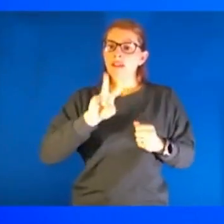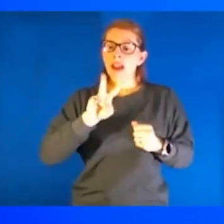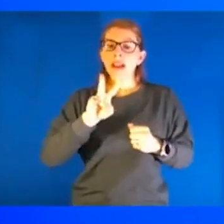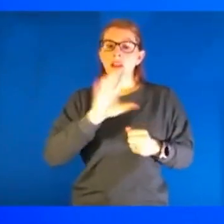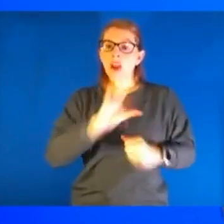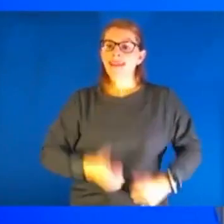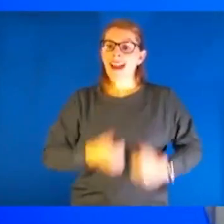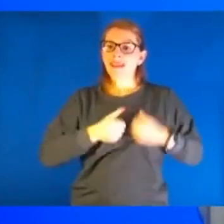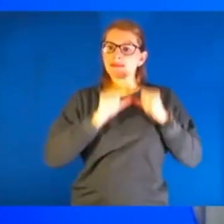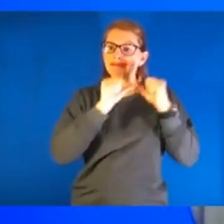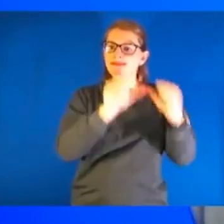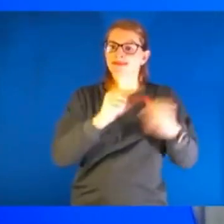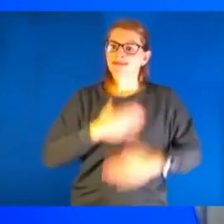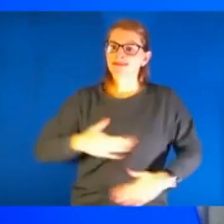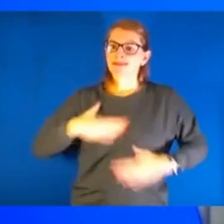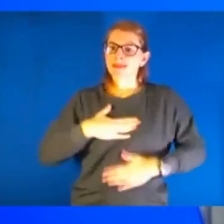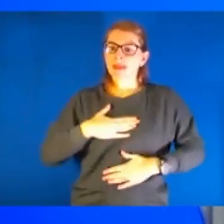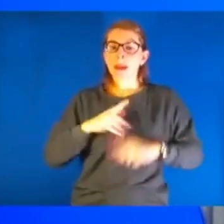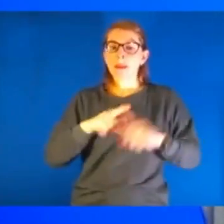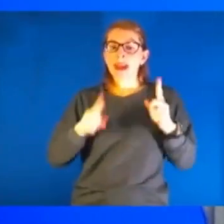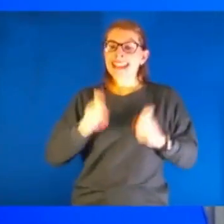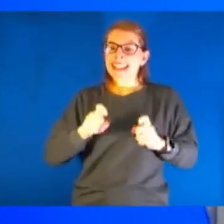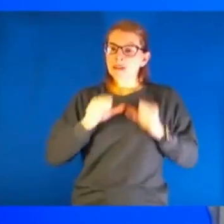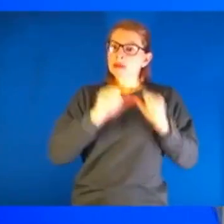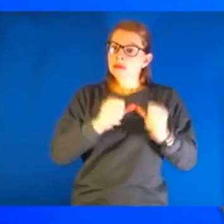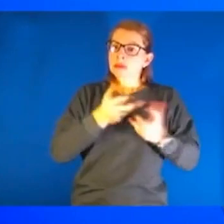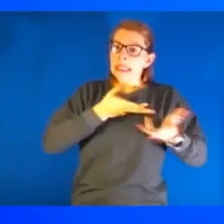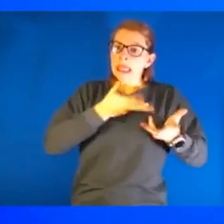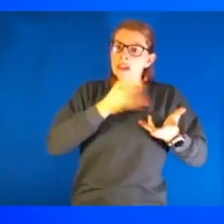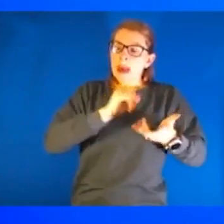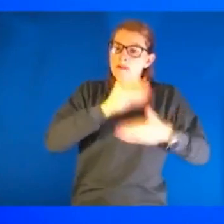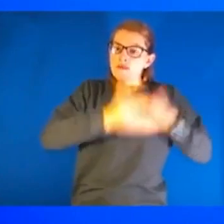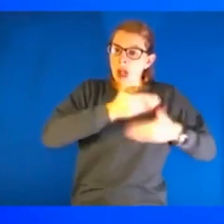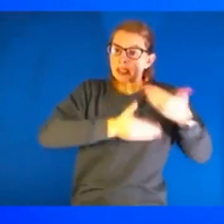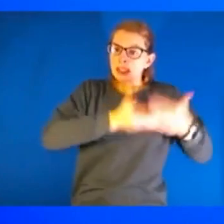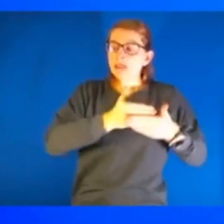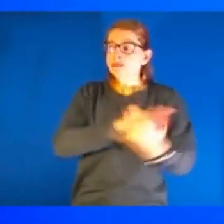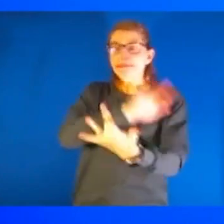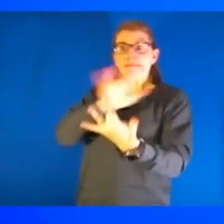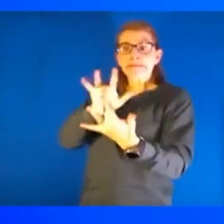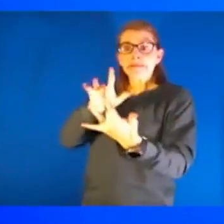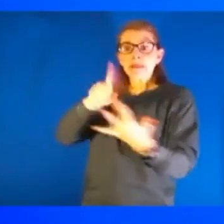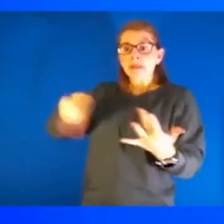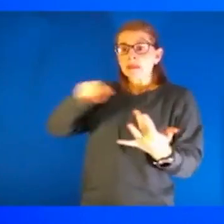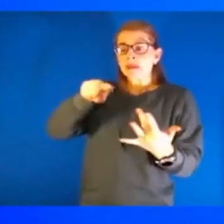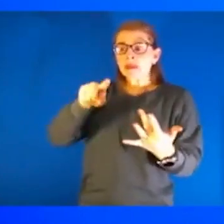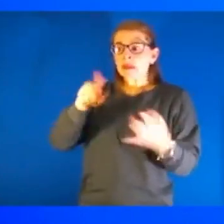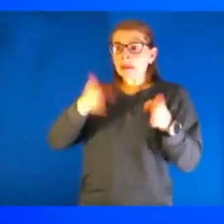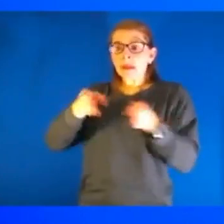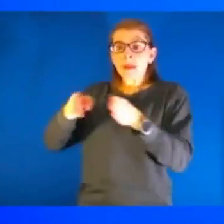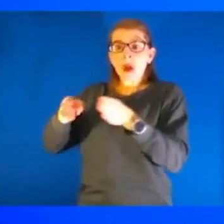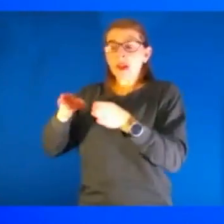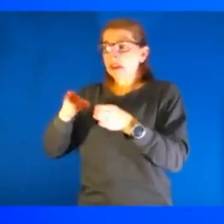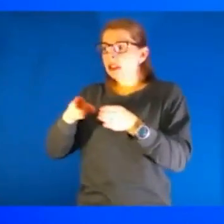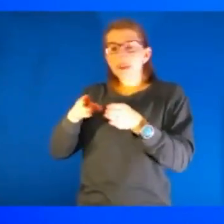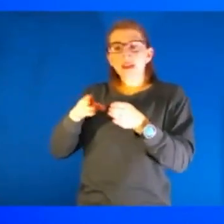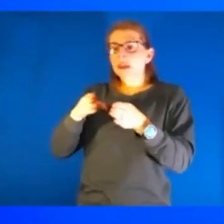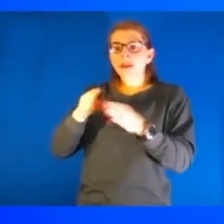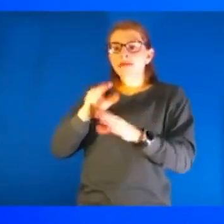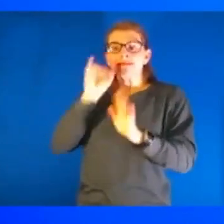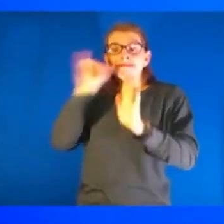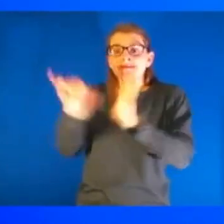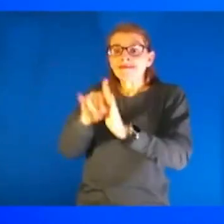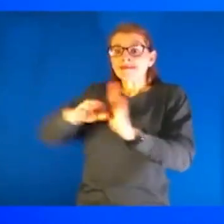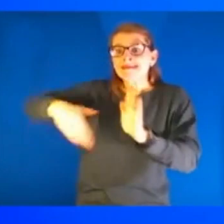But we need to stay engaged in that process, and we need to continue to reach out to those individuals who have yet to be identified or